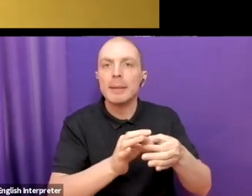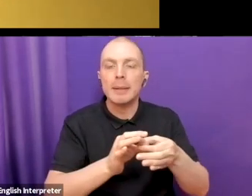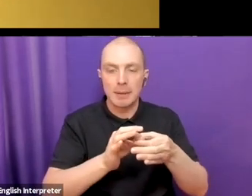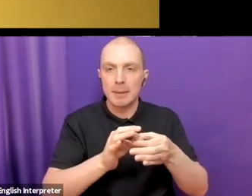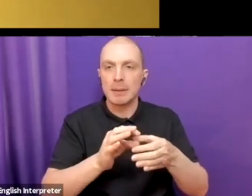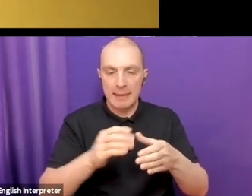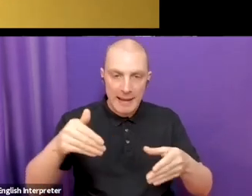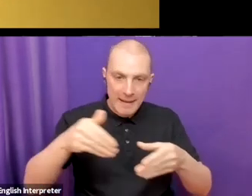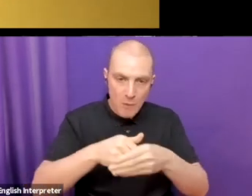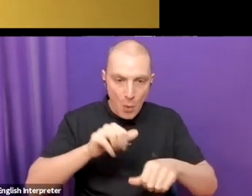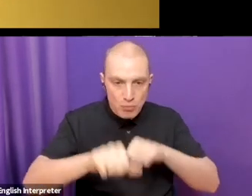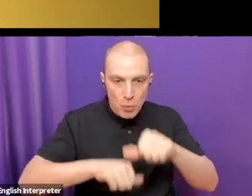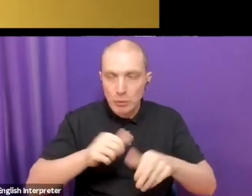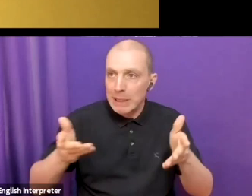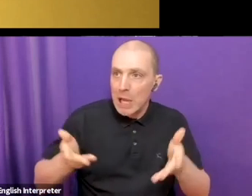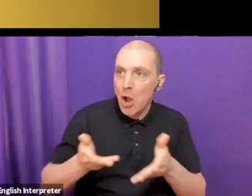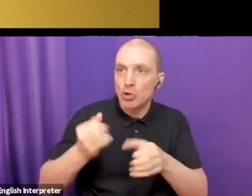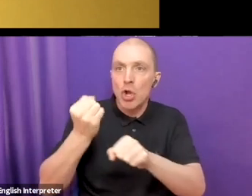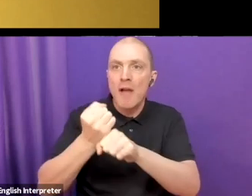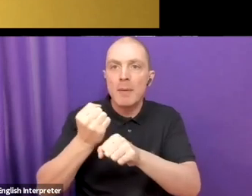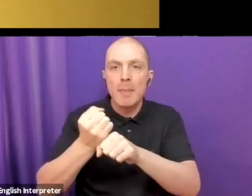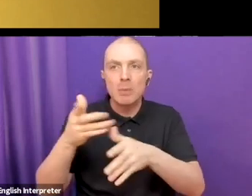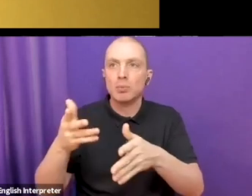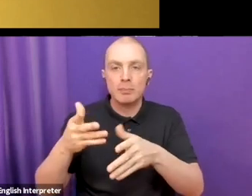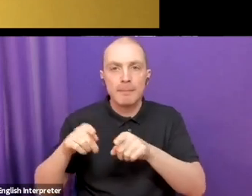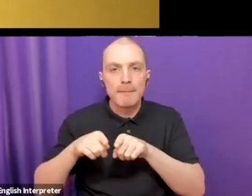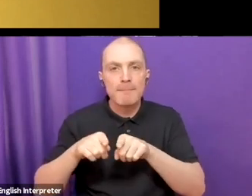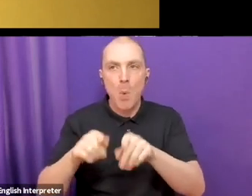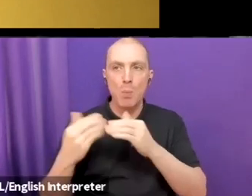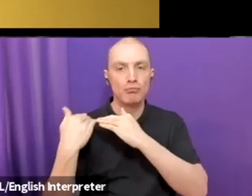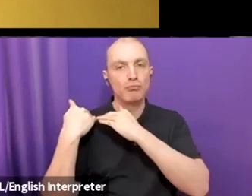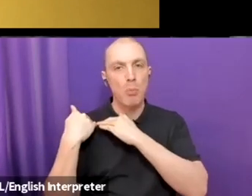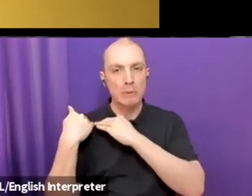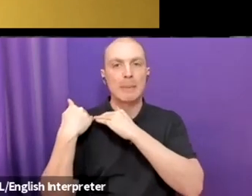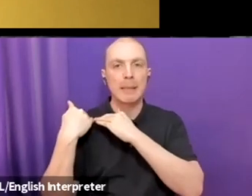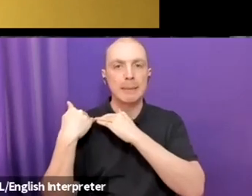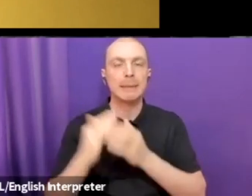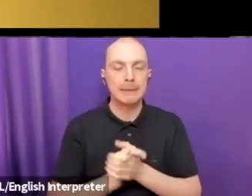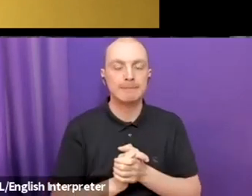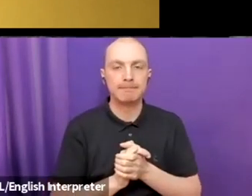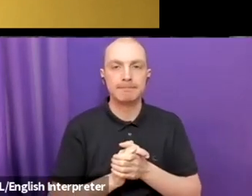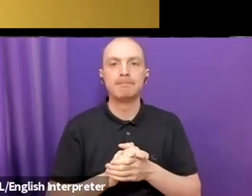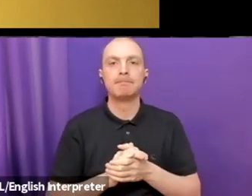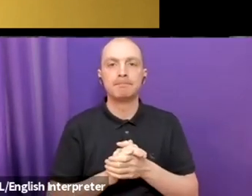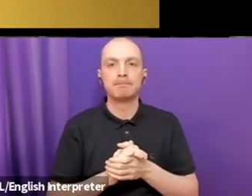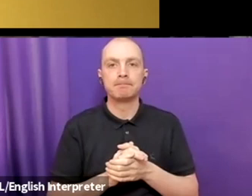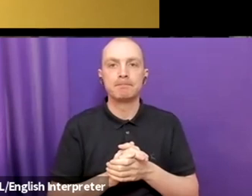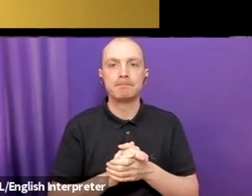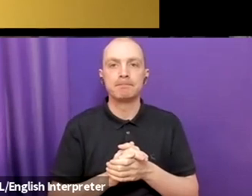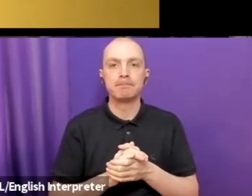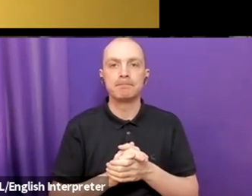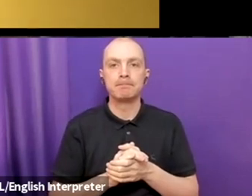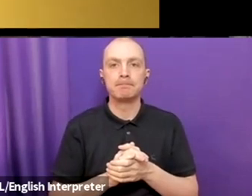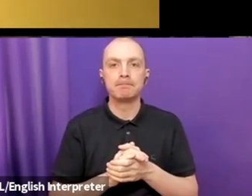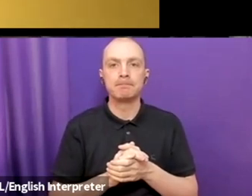governments to respect, protect, and fulfill their obligations. There are two important differences with other human rights accountability